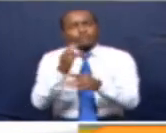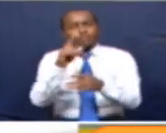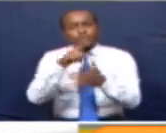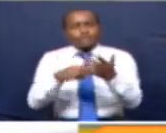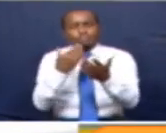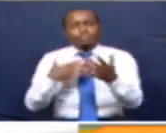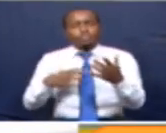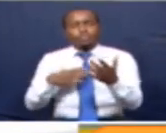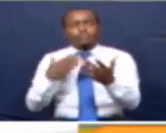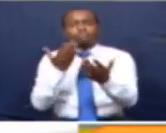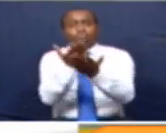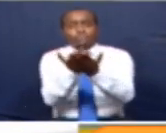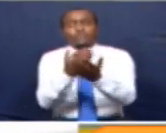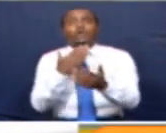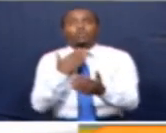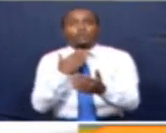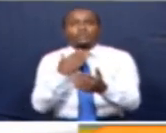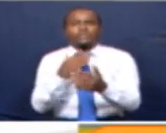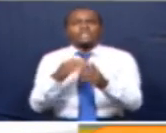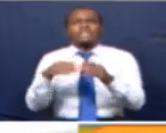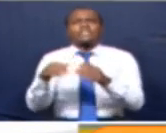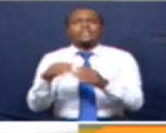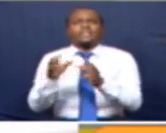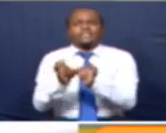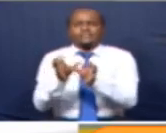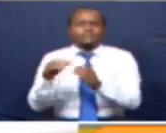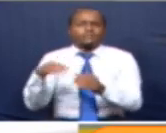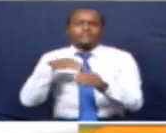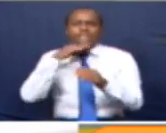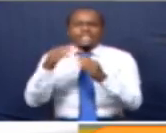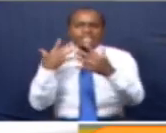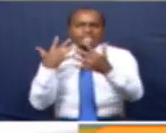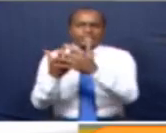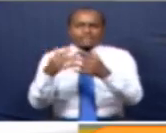sentence in itself to be declared unconstitutional, but is it your opinion that